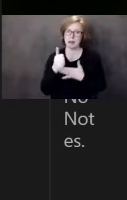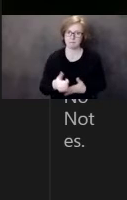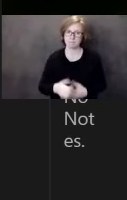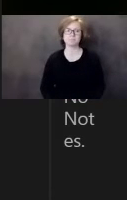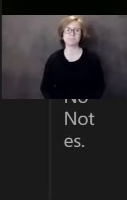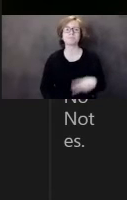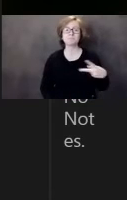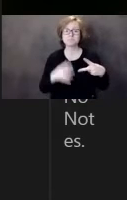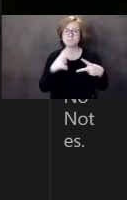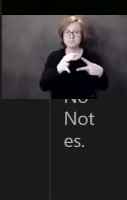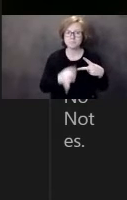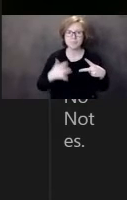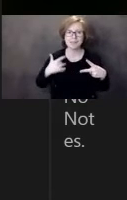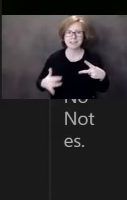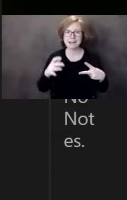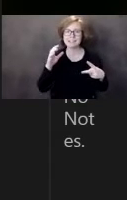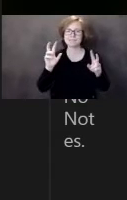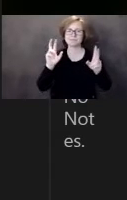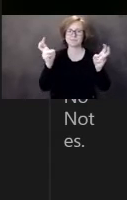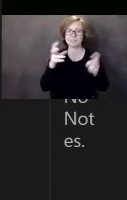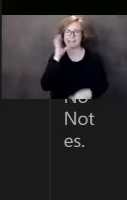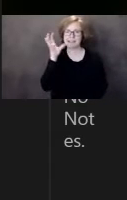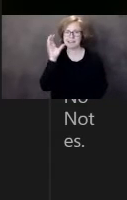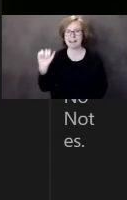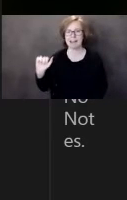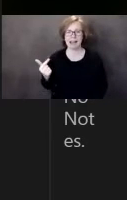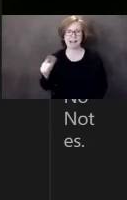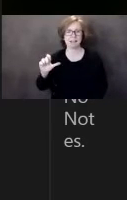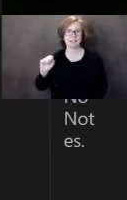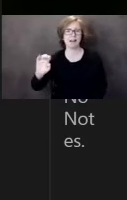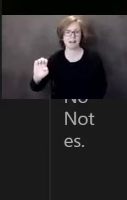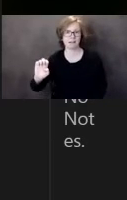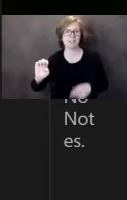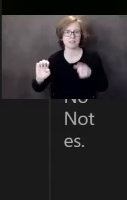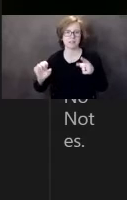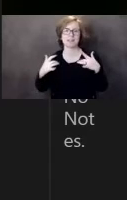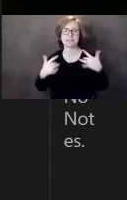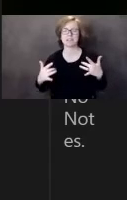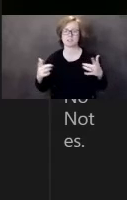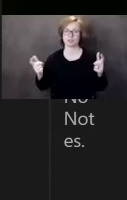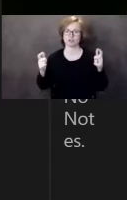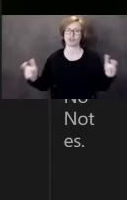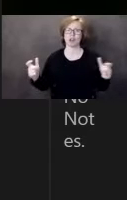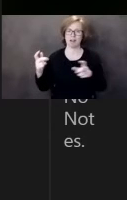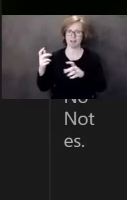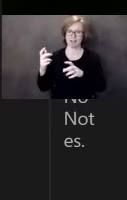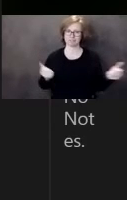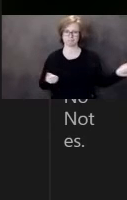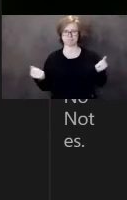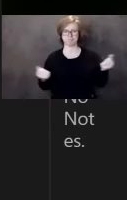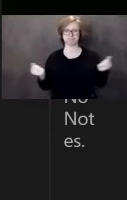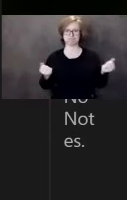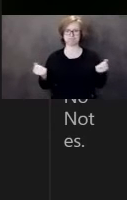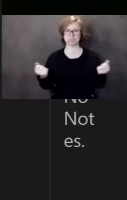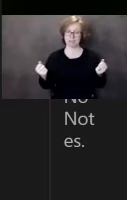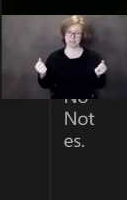called agricultural lime. You'll see this in summer on a dry day, large vehicles out spreading lime. It's very dusty and blows away, and farmers pay